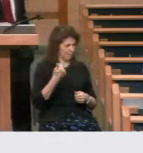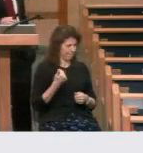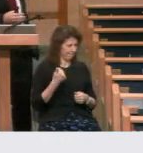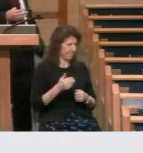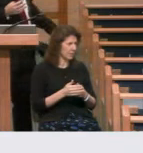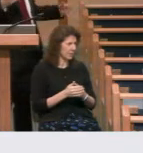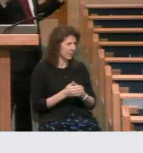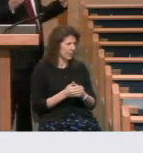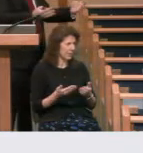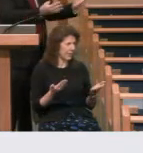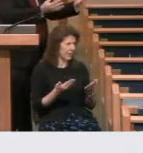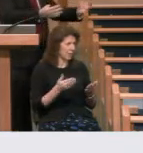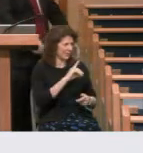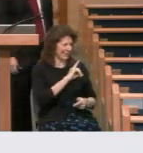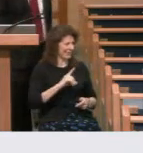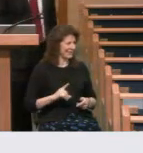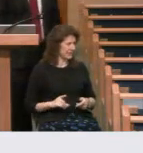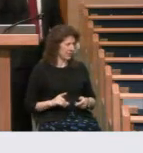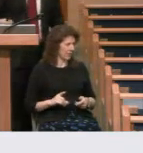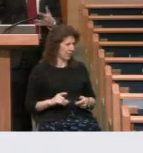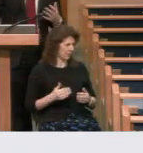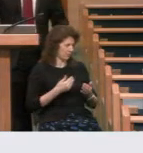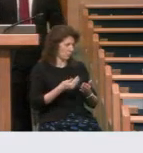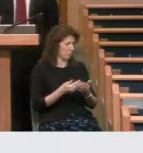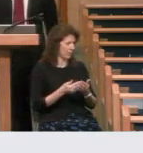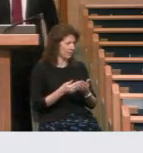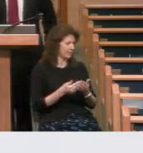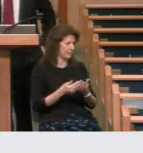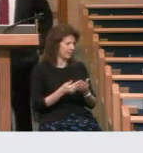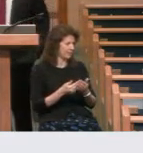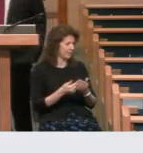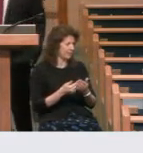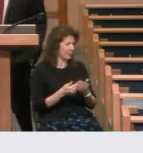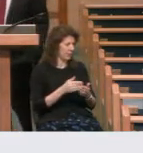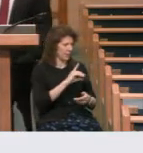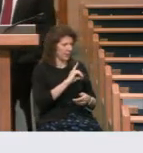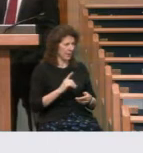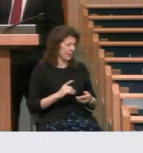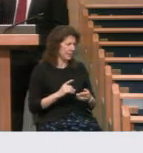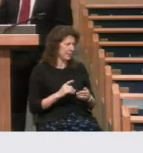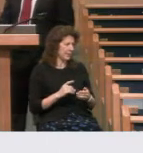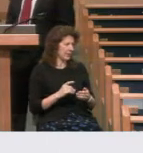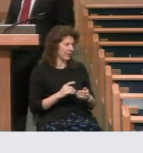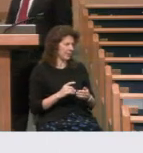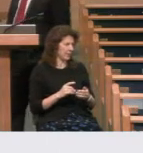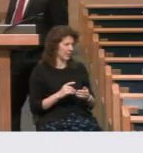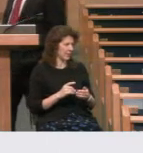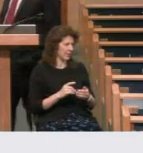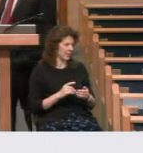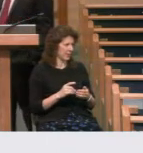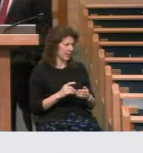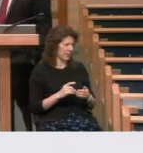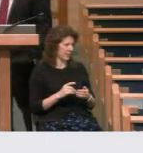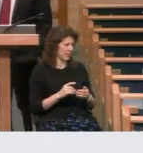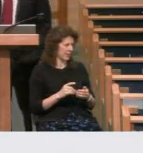So here's David steps onto the scene. Does David step onto the scene in a small, insignificant way as far